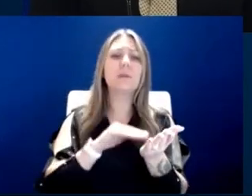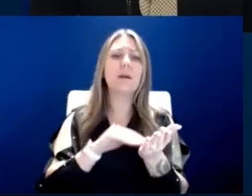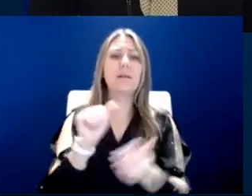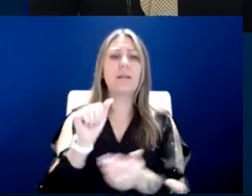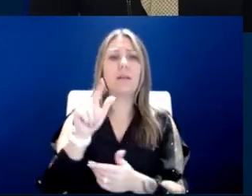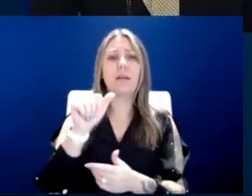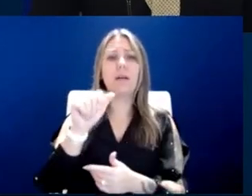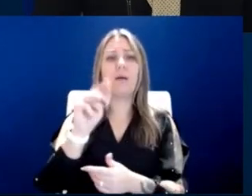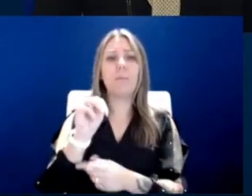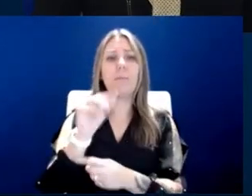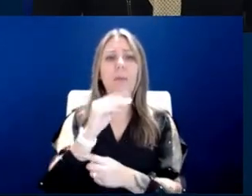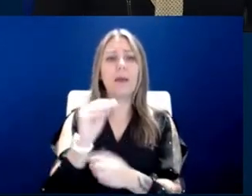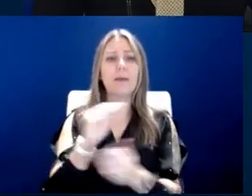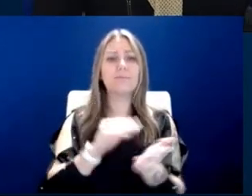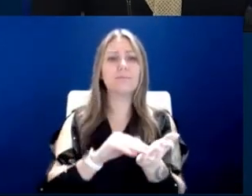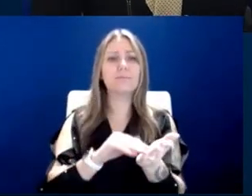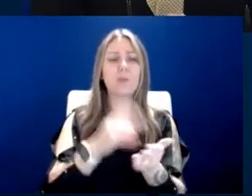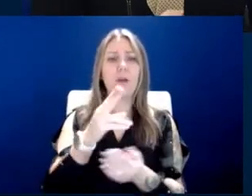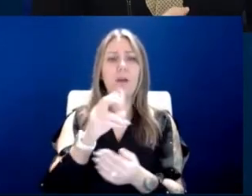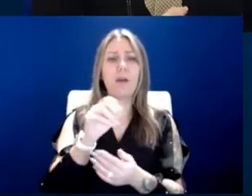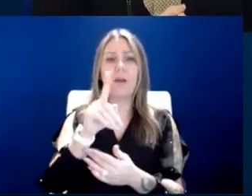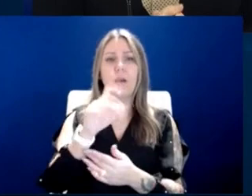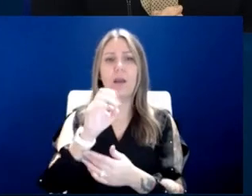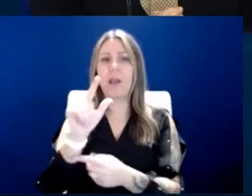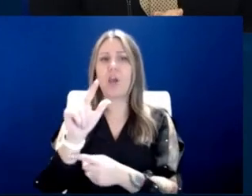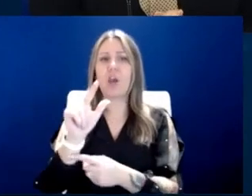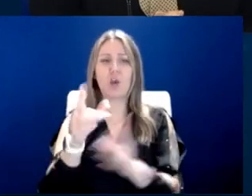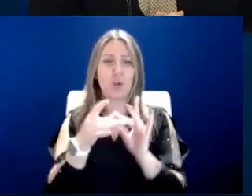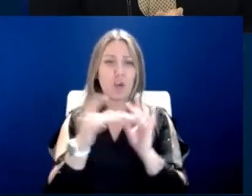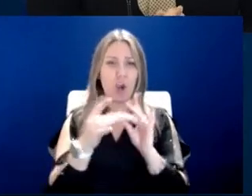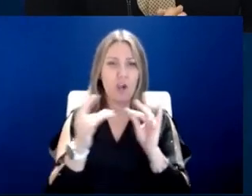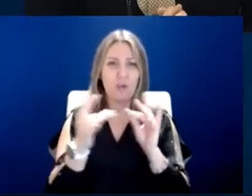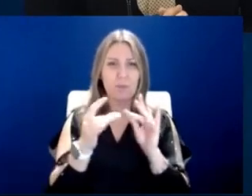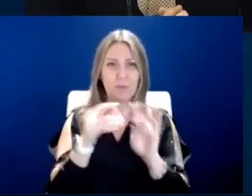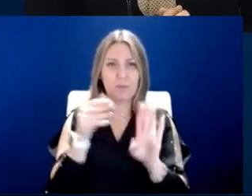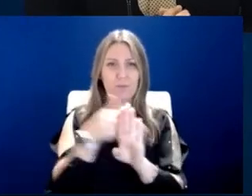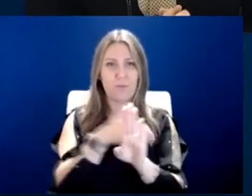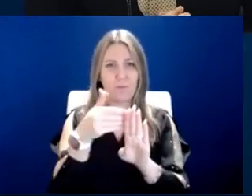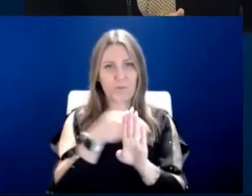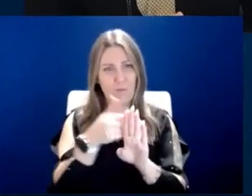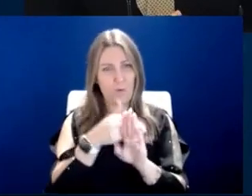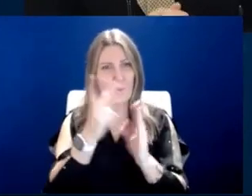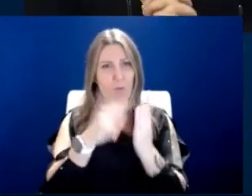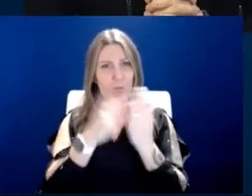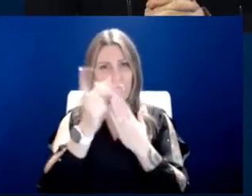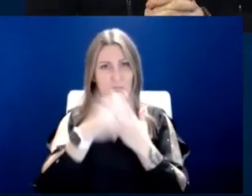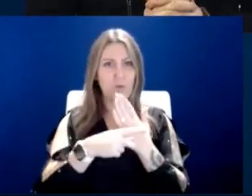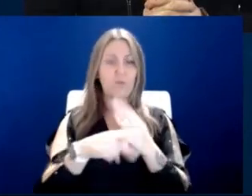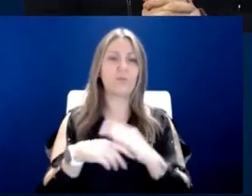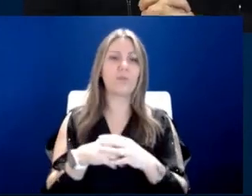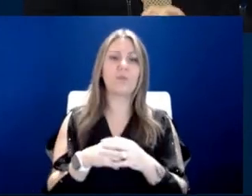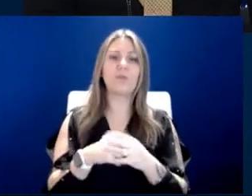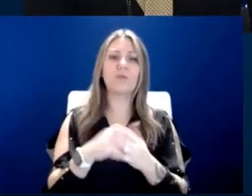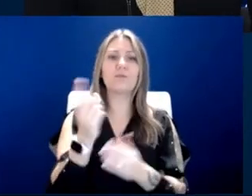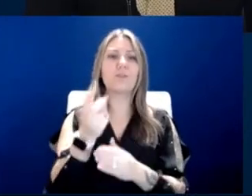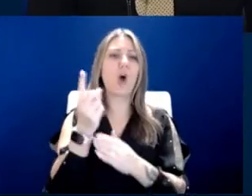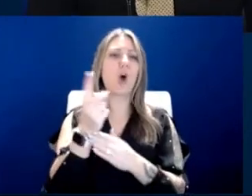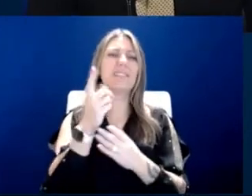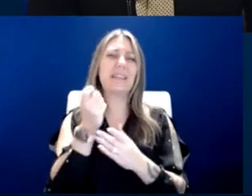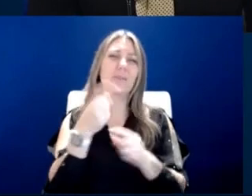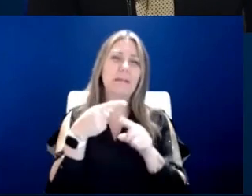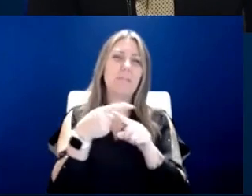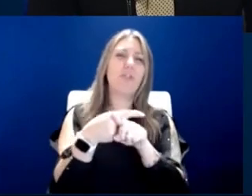in as well, just if you have any comments on this, because we were talking a little bit before the show about this. There's always a little controversy. So the Russian